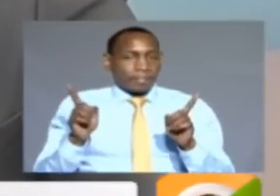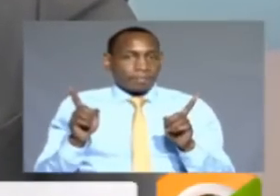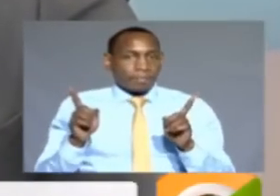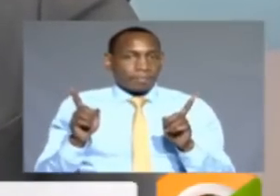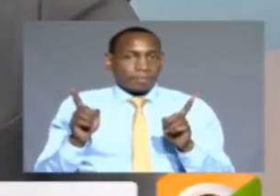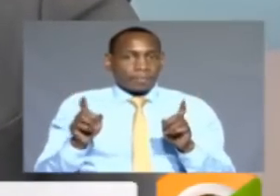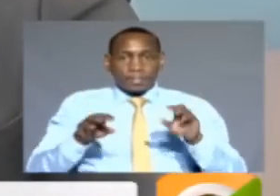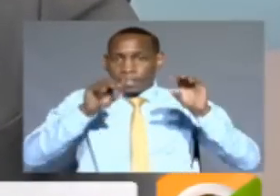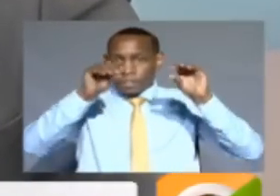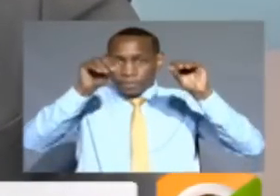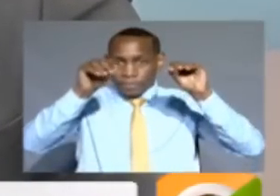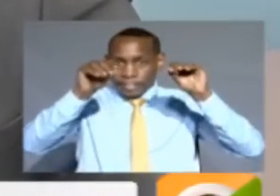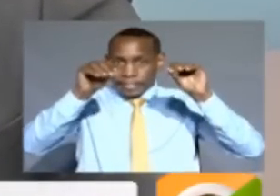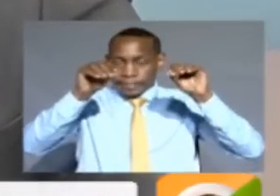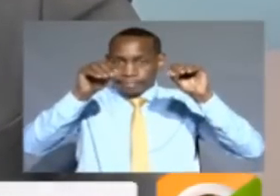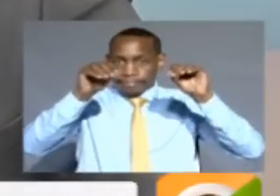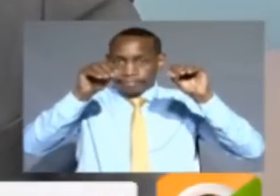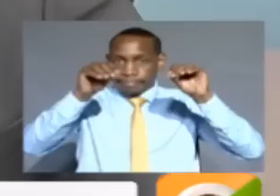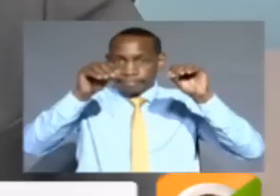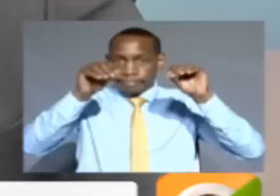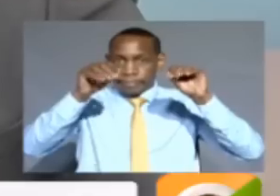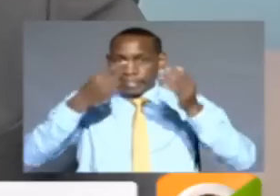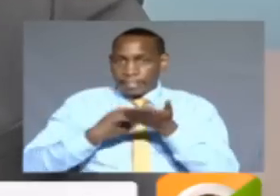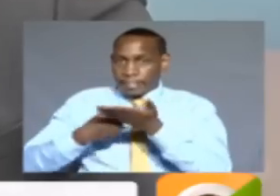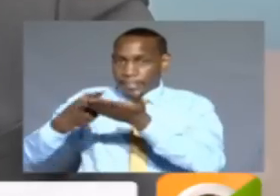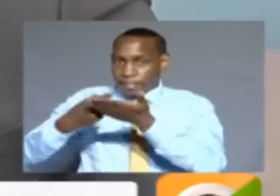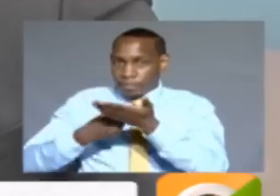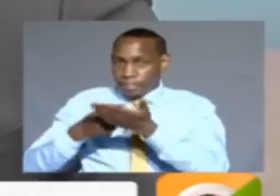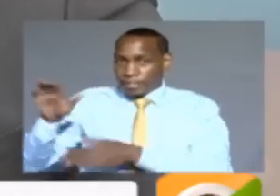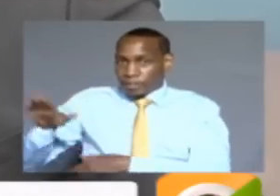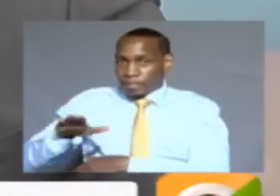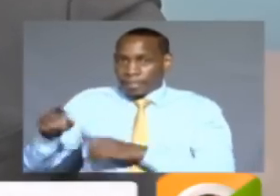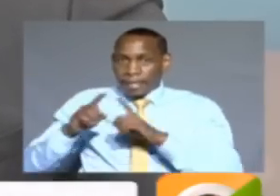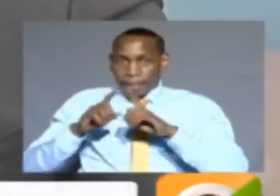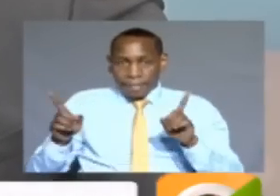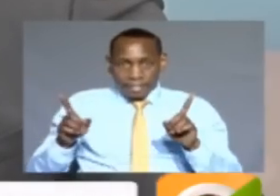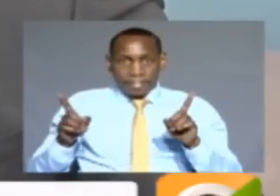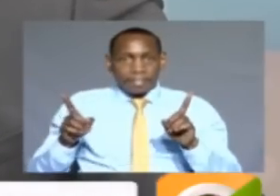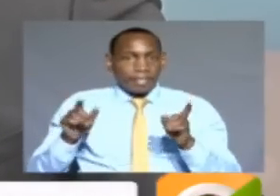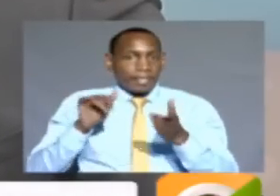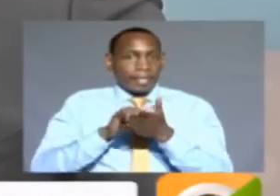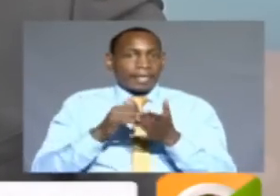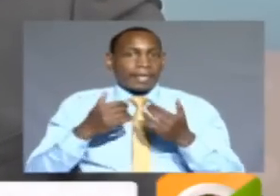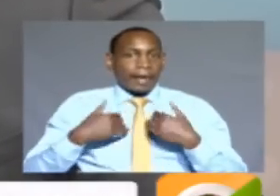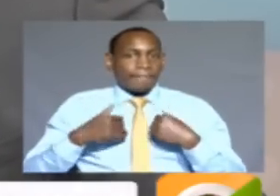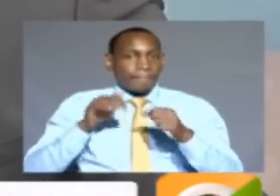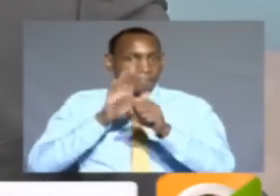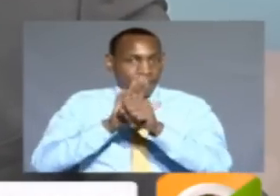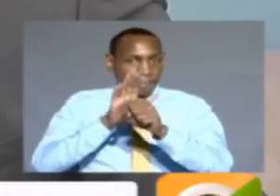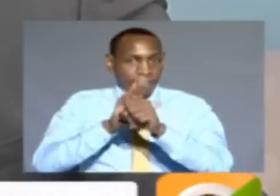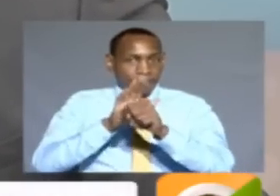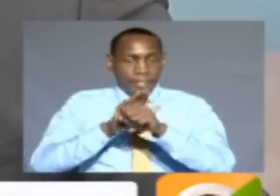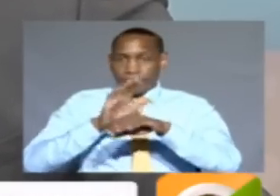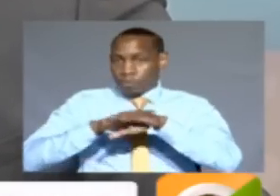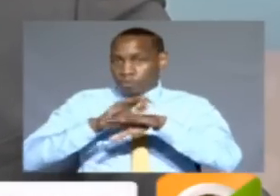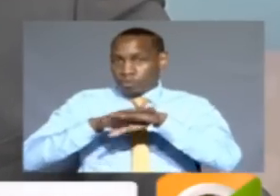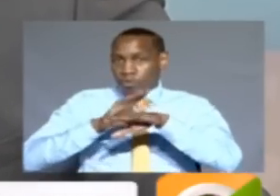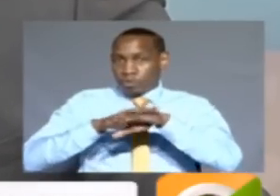the quality of debates in the House, but granted, there are a number of very, very, very